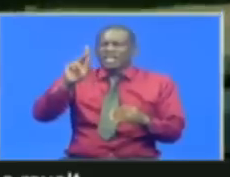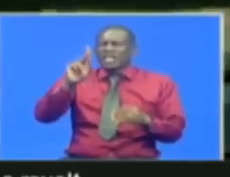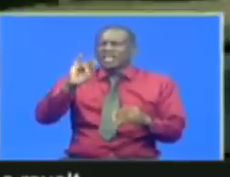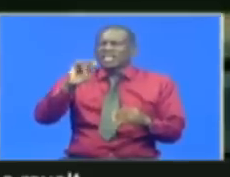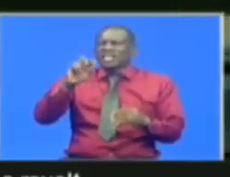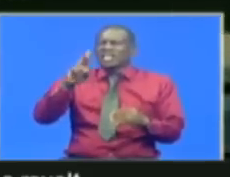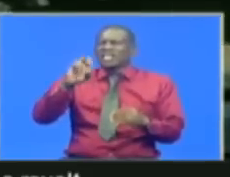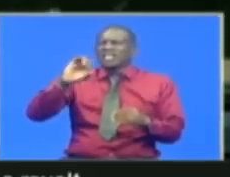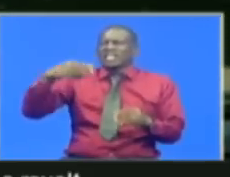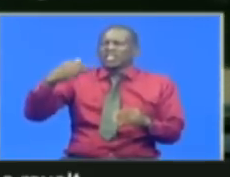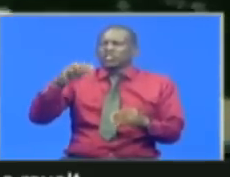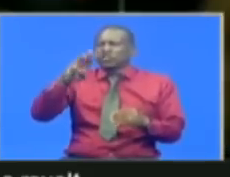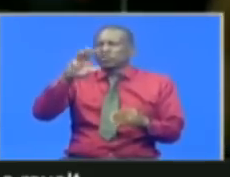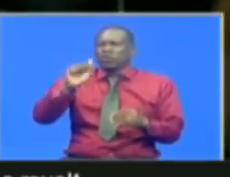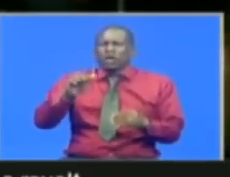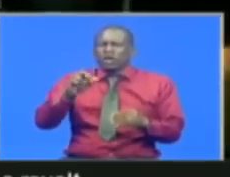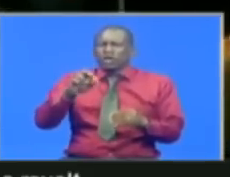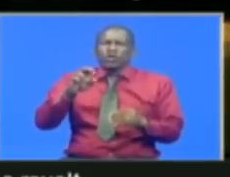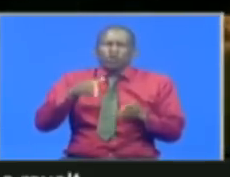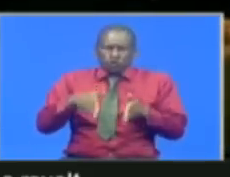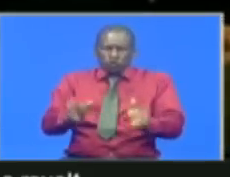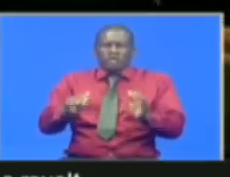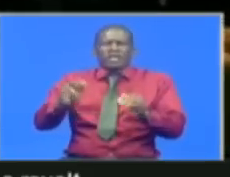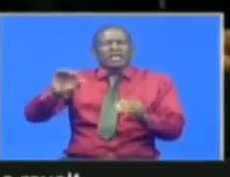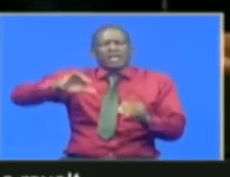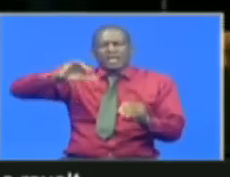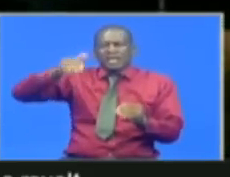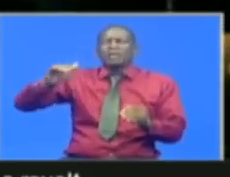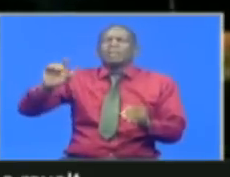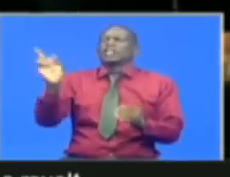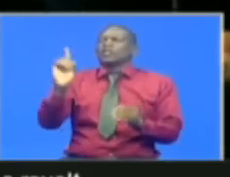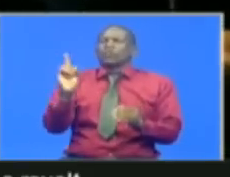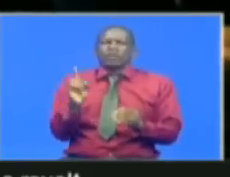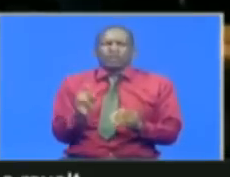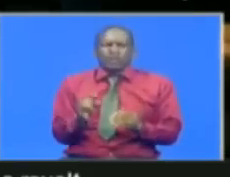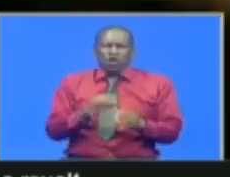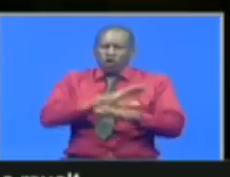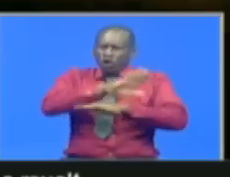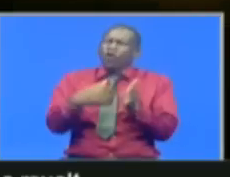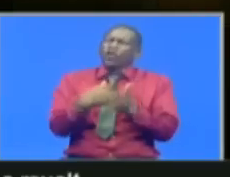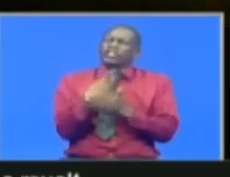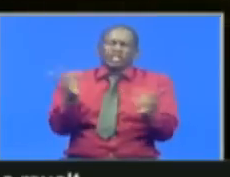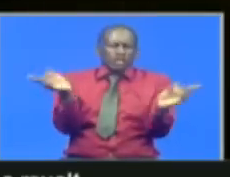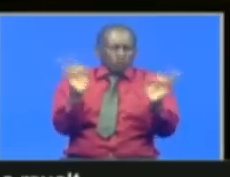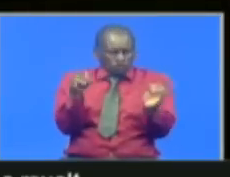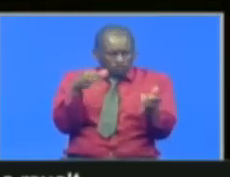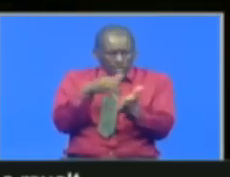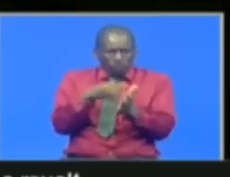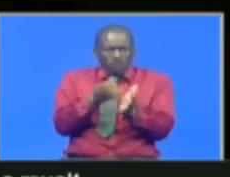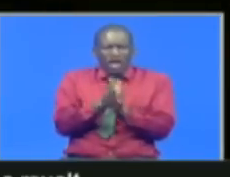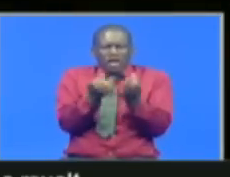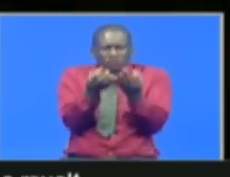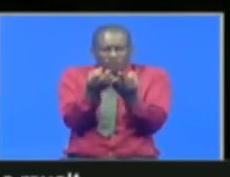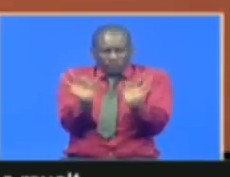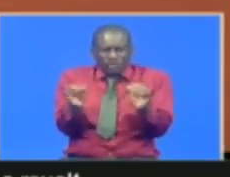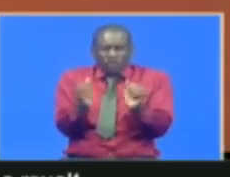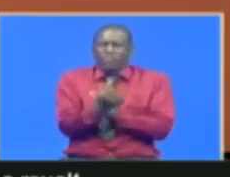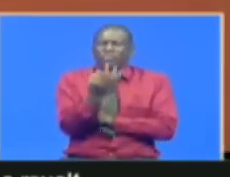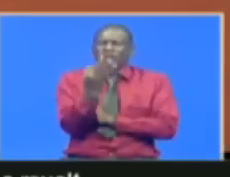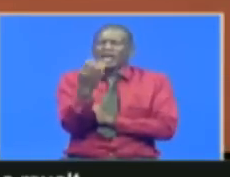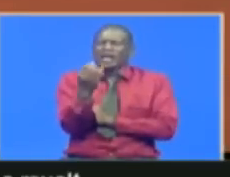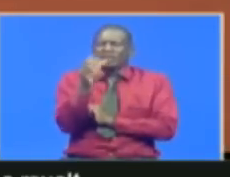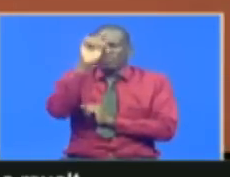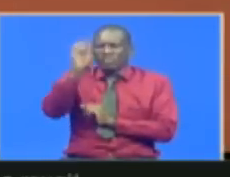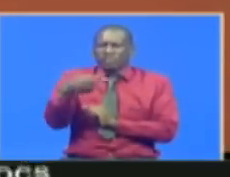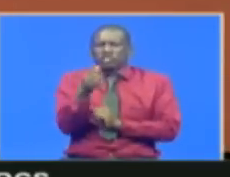in Kilimani, Nairobi. They all denied the charges and were released on a 300,000 shillings cash